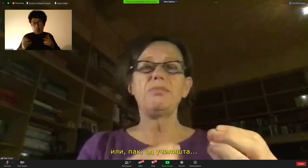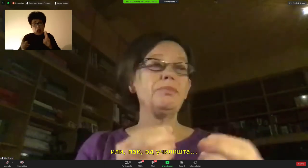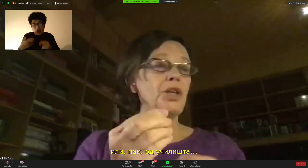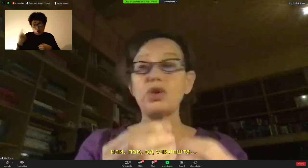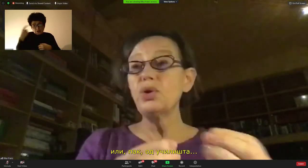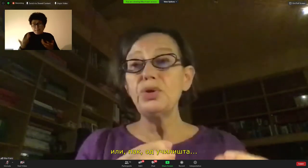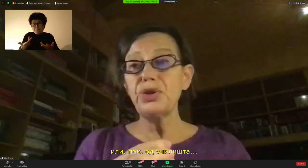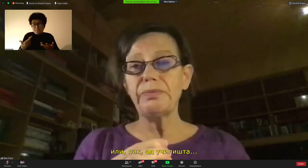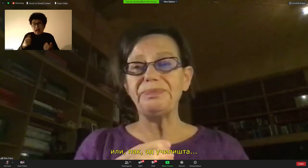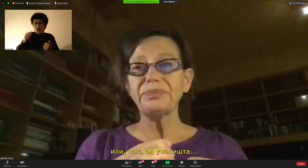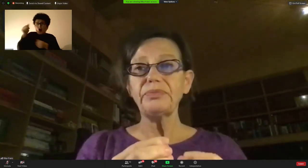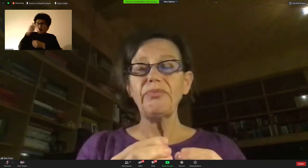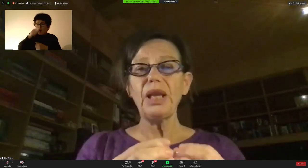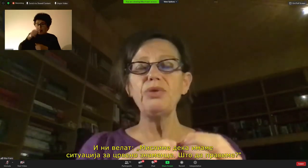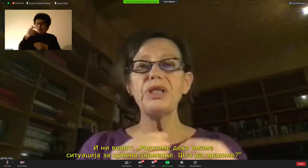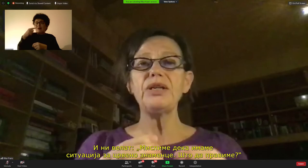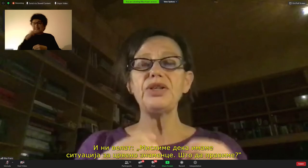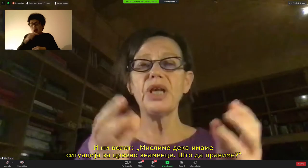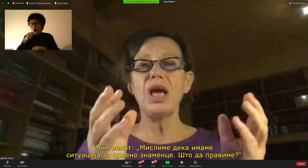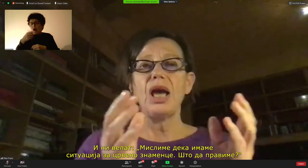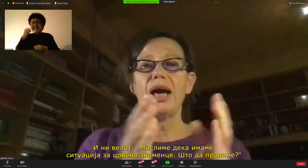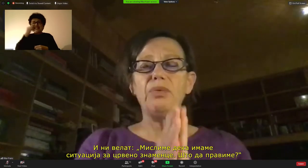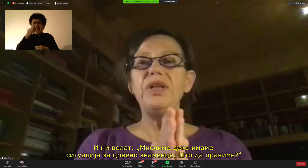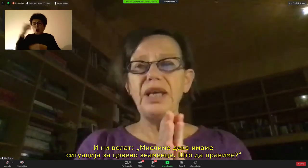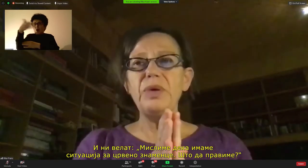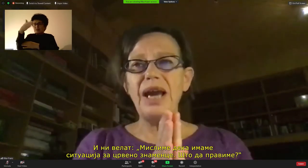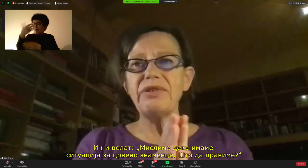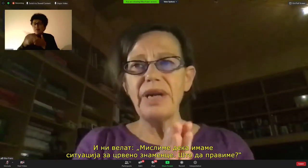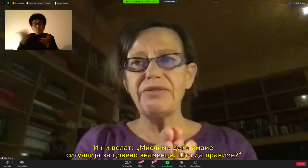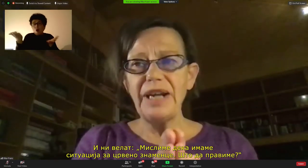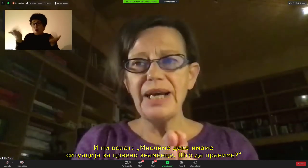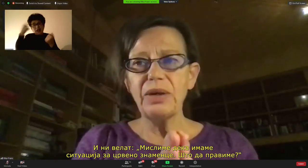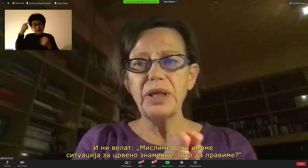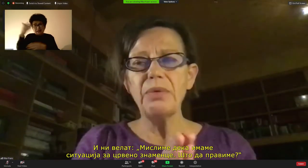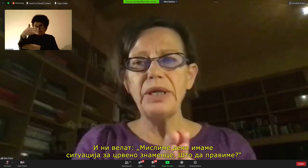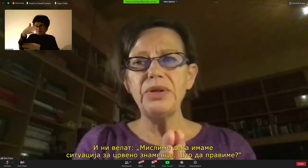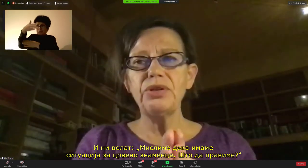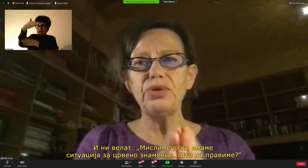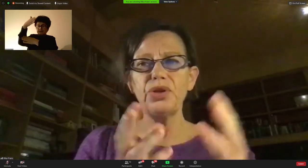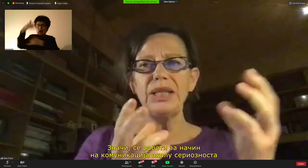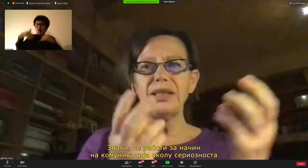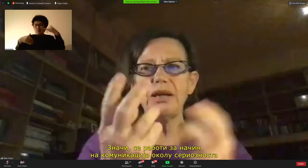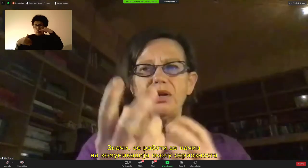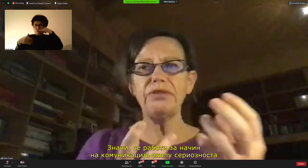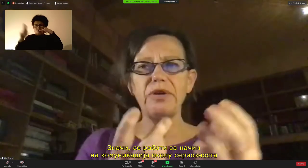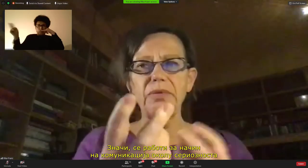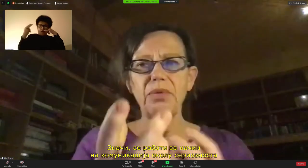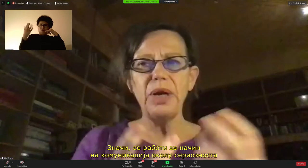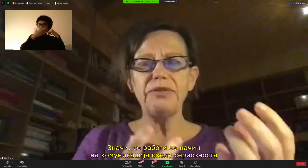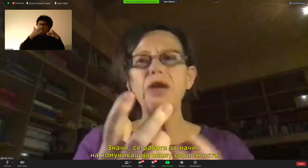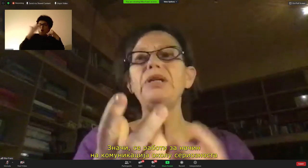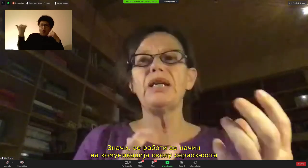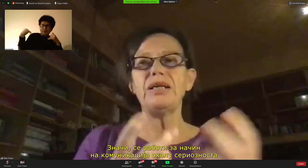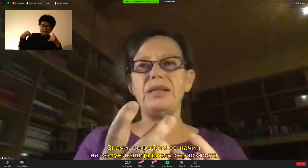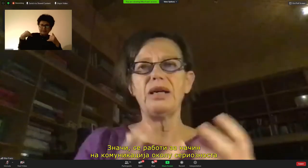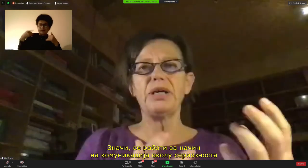calls from schools who tell us, we think we have a red flag. What are we going to do? So it's a lot of a way